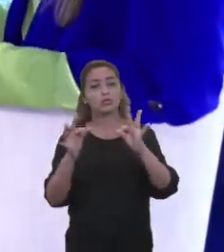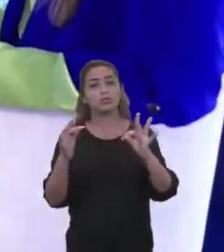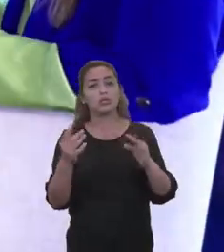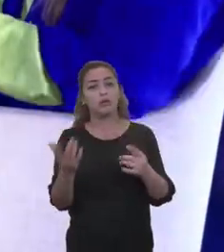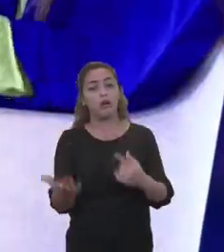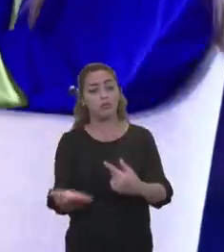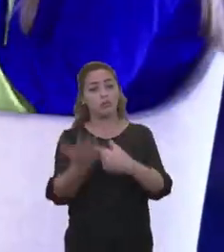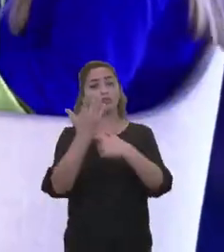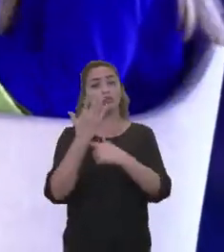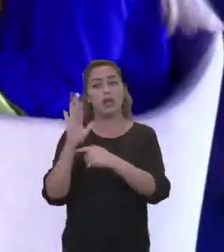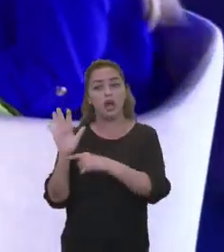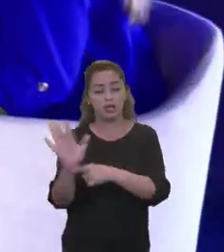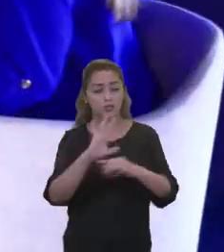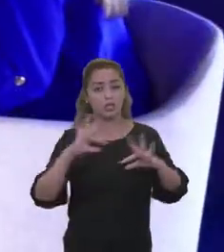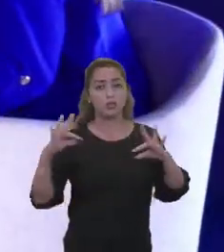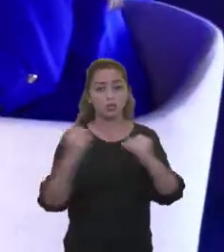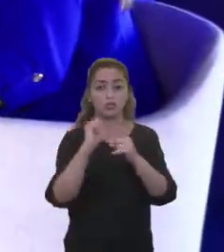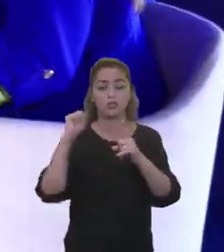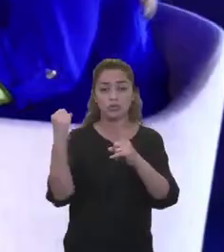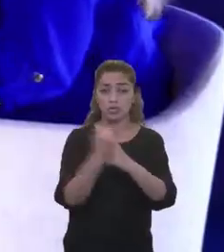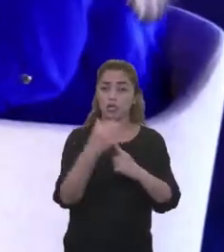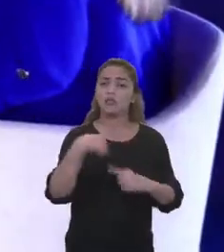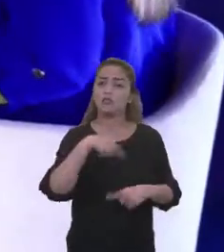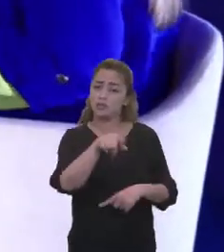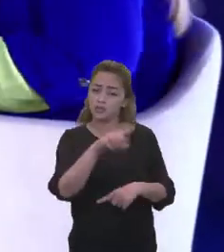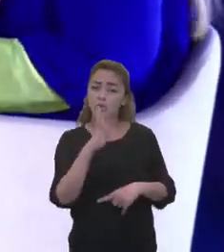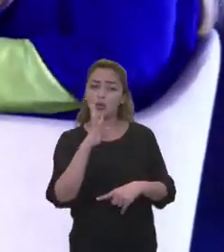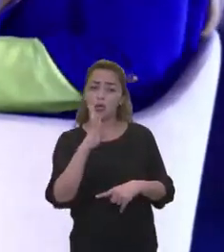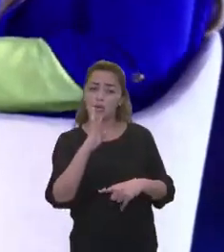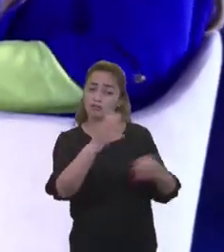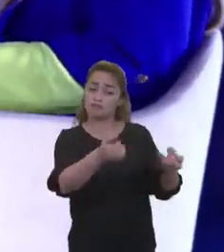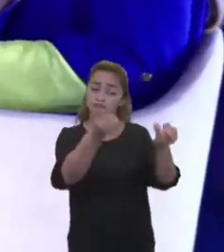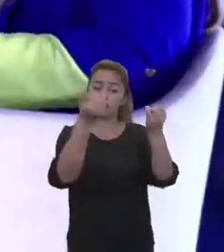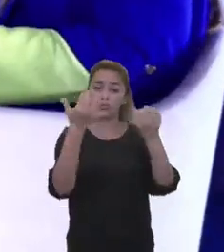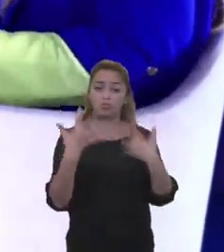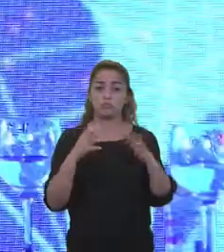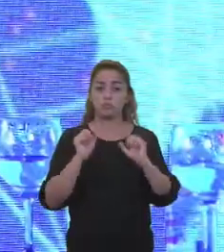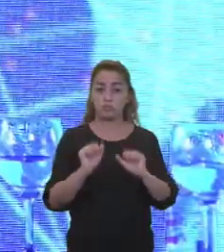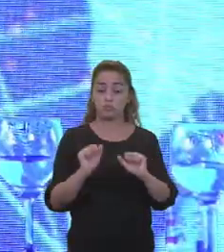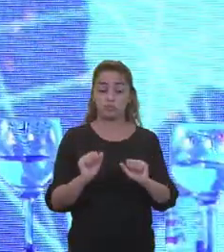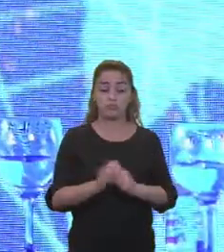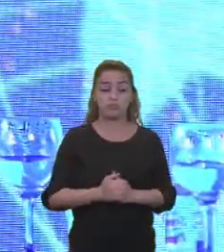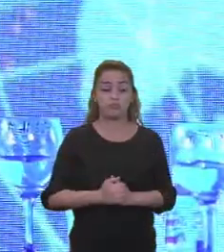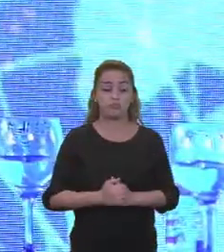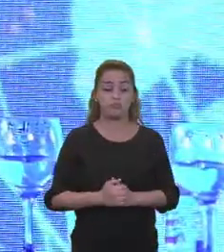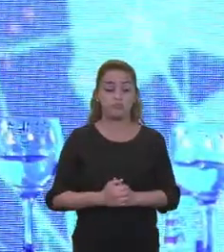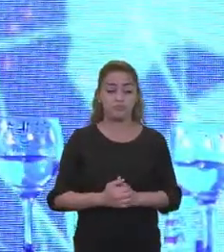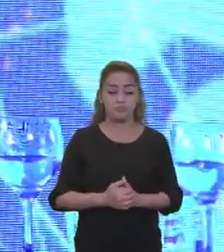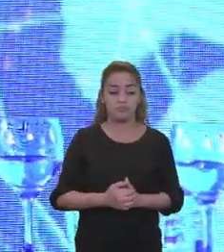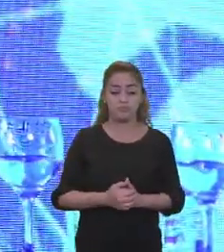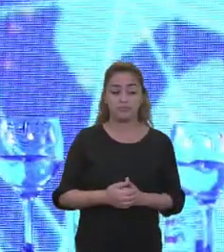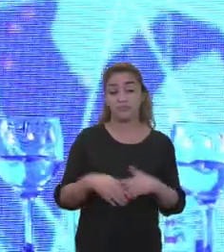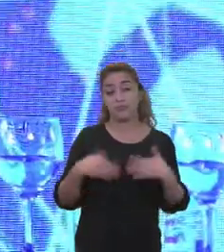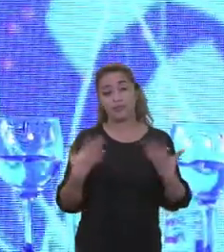we're seeing here, and how much other that you know, probably many that you can bring to us.